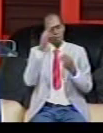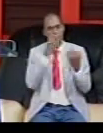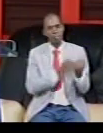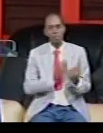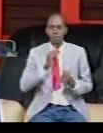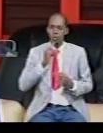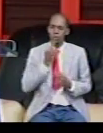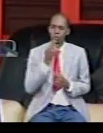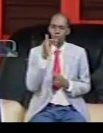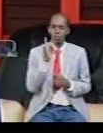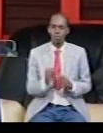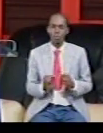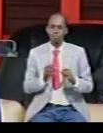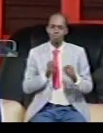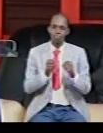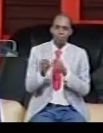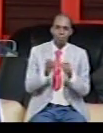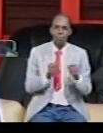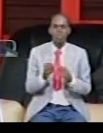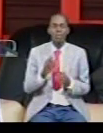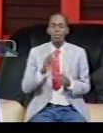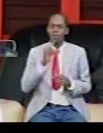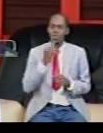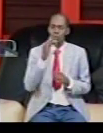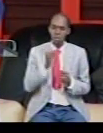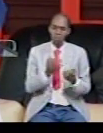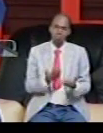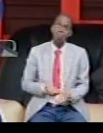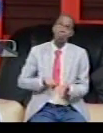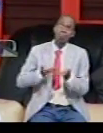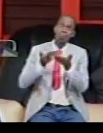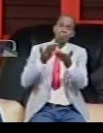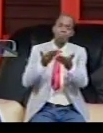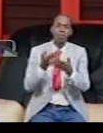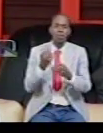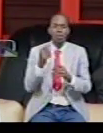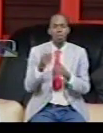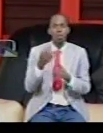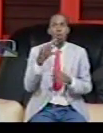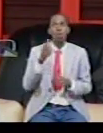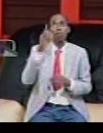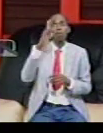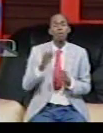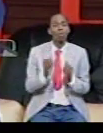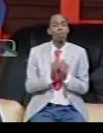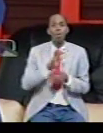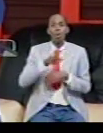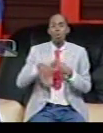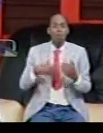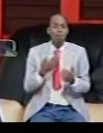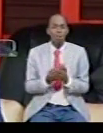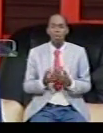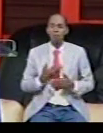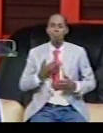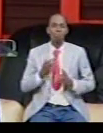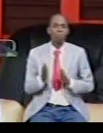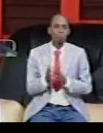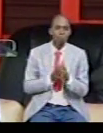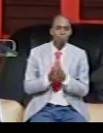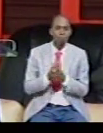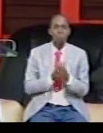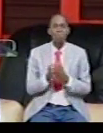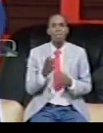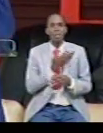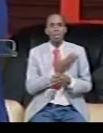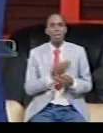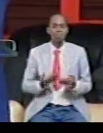contending, earnestly presenting the word of God, passionately conveying the truth of grace and the